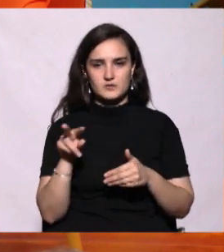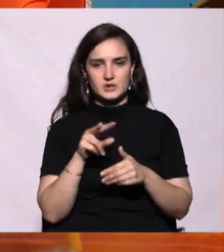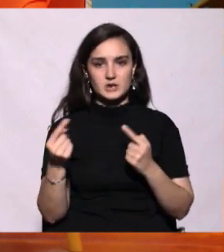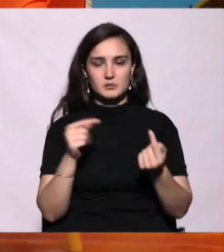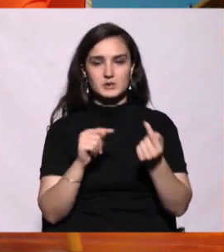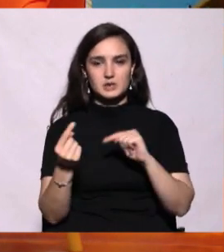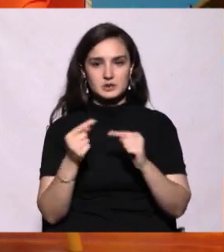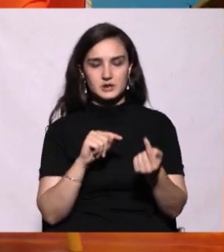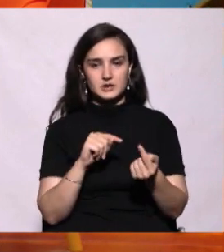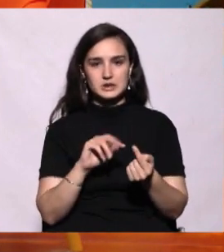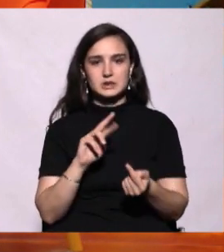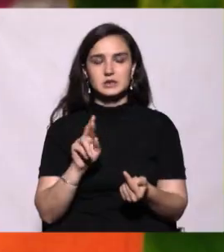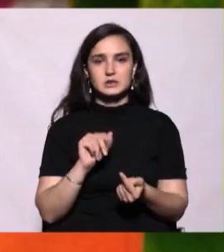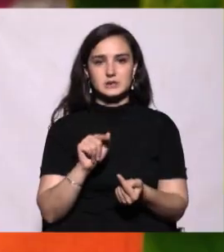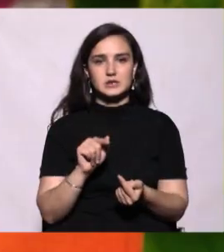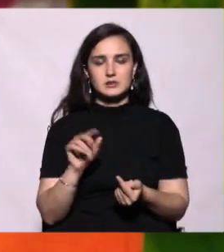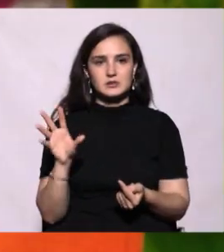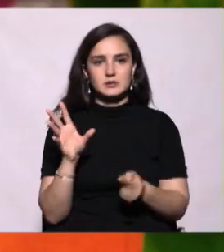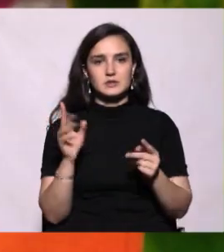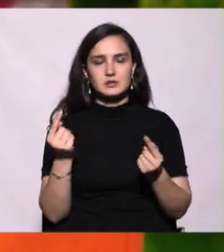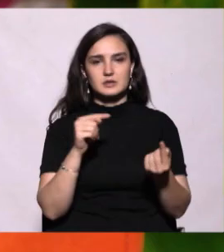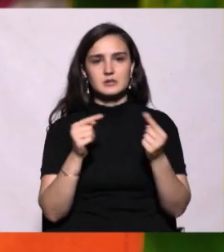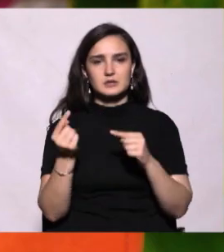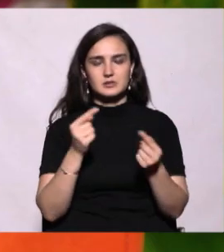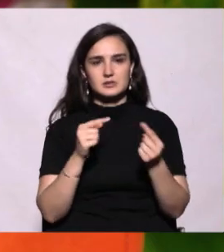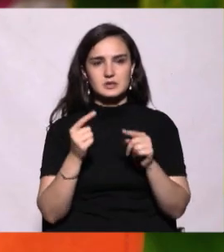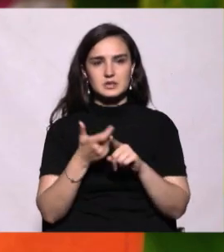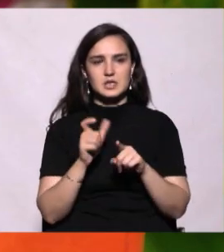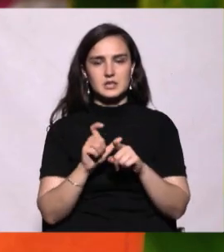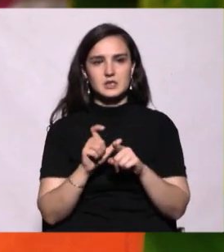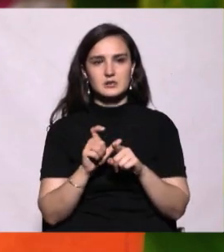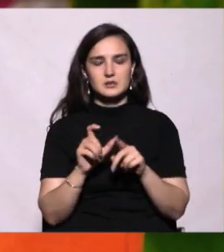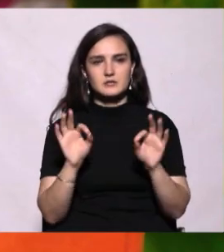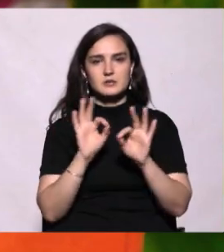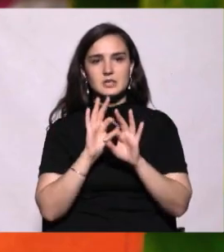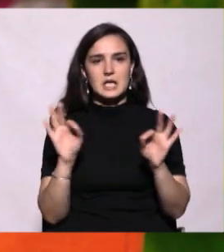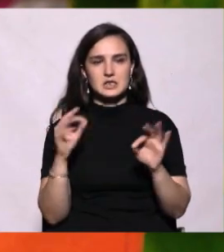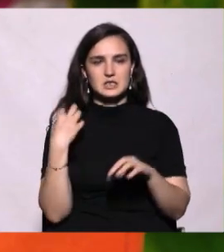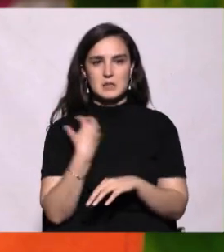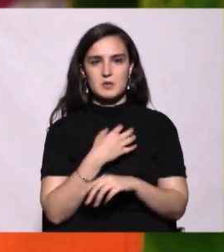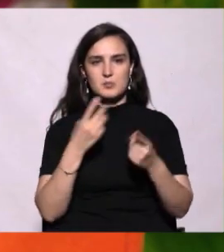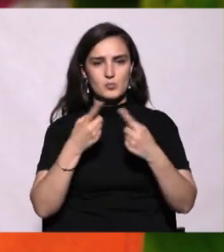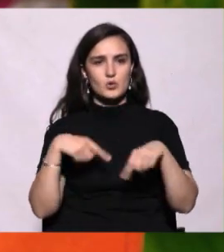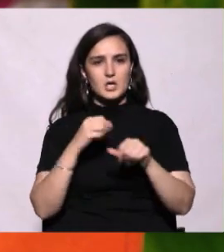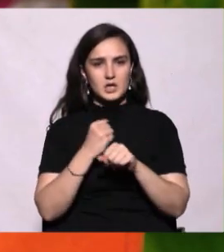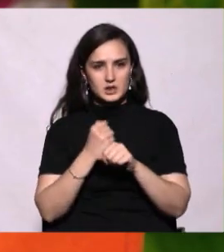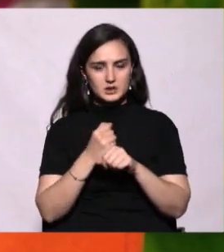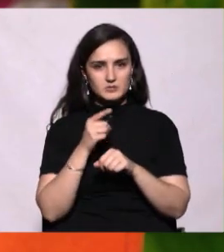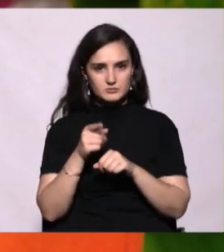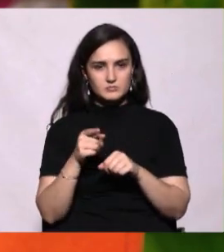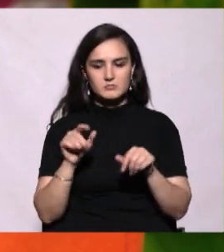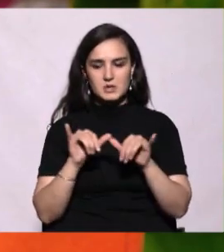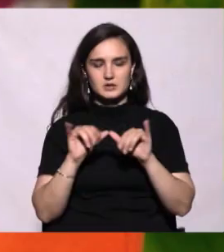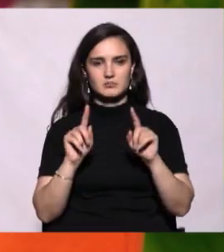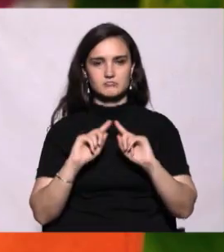each other, and they also created a great kingdom. Merlin also created a round